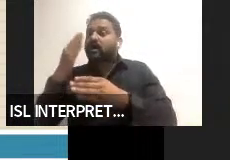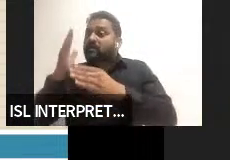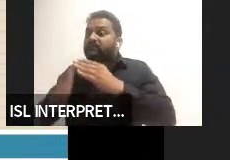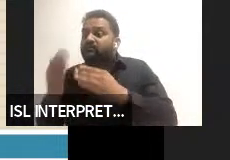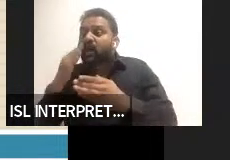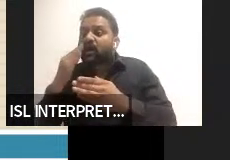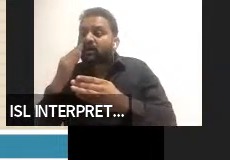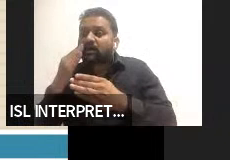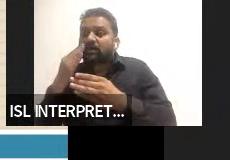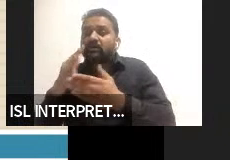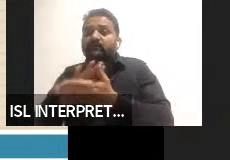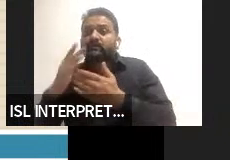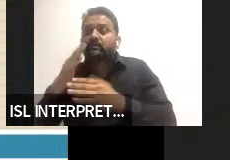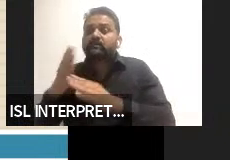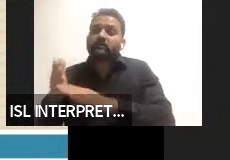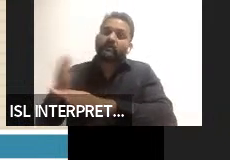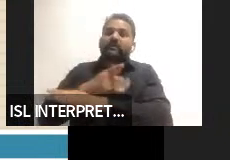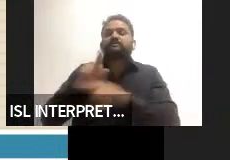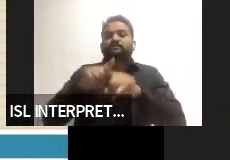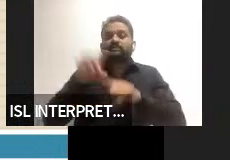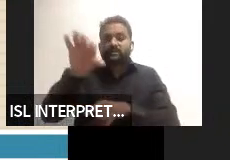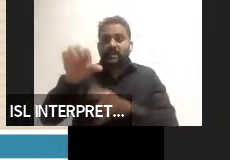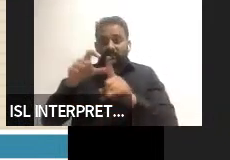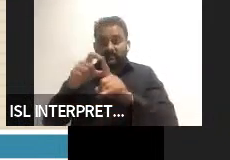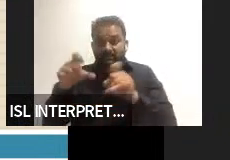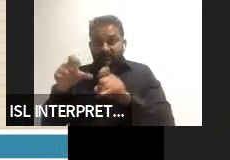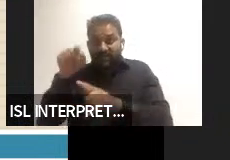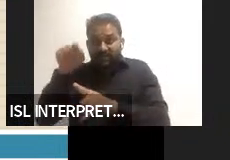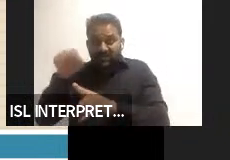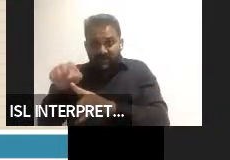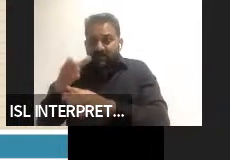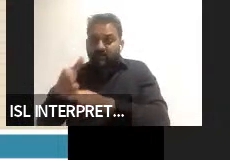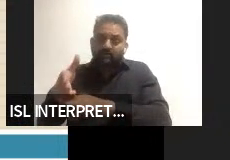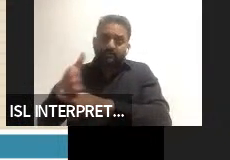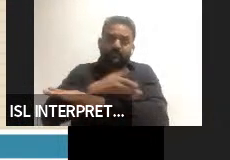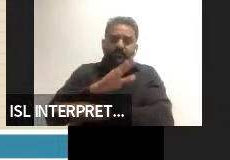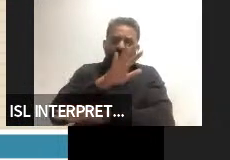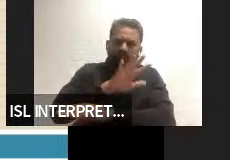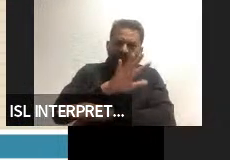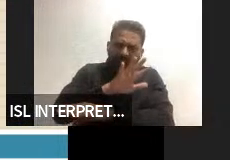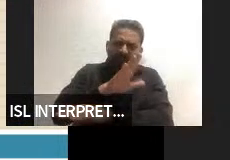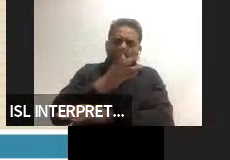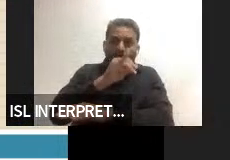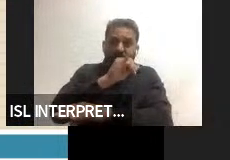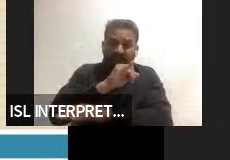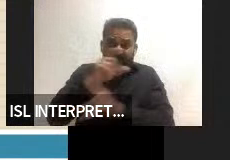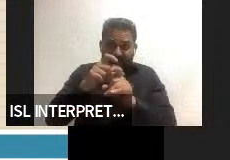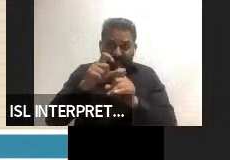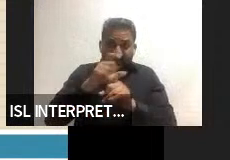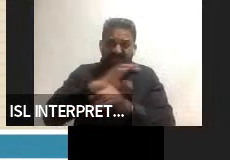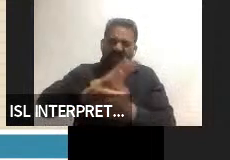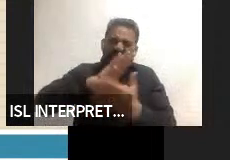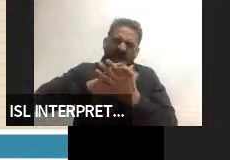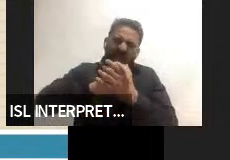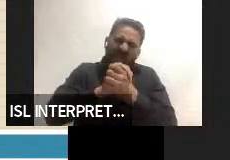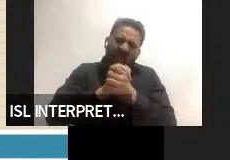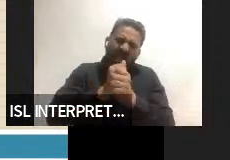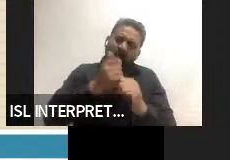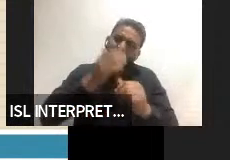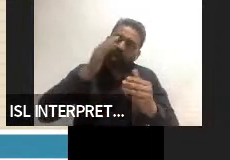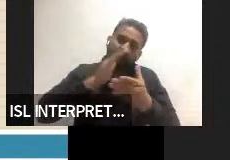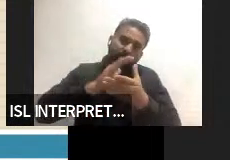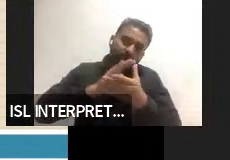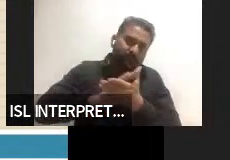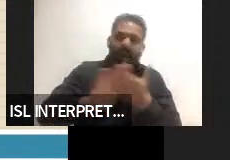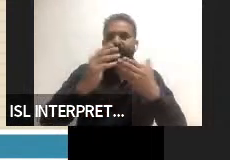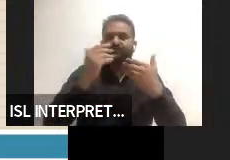the deadline is 9th of December, then you decide either 5th or 6th of December, you will have a cutoff date. After